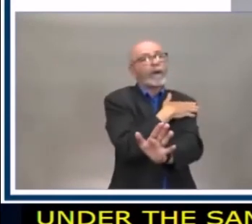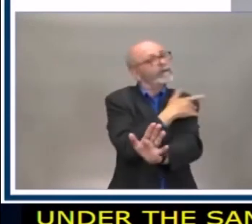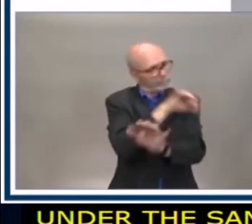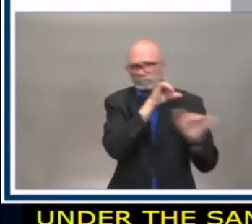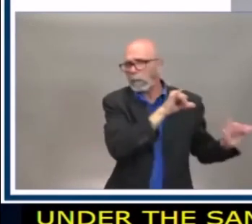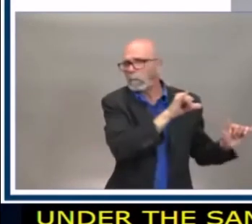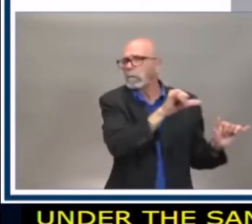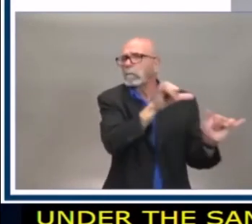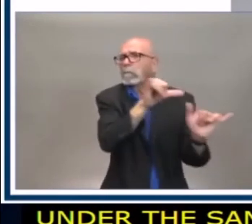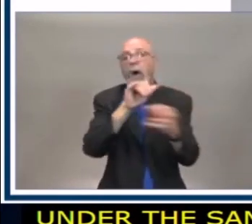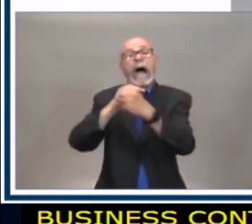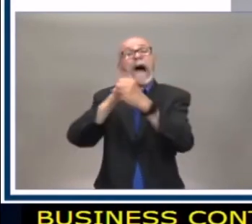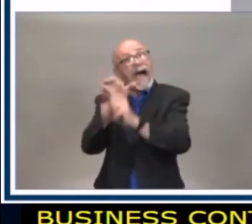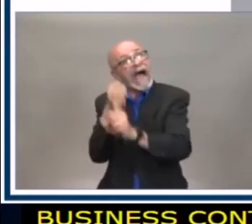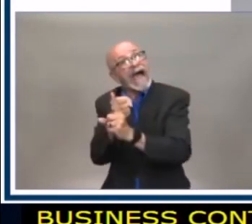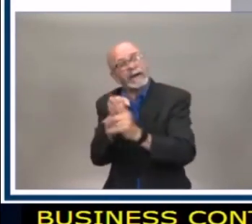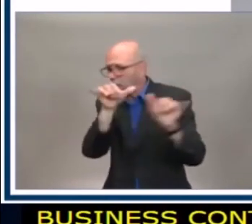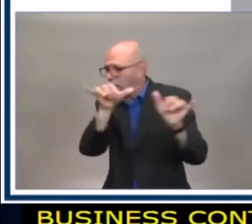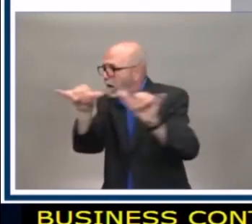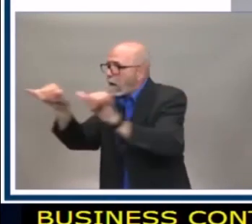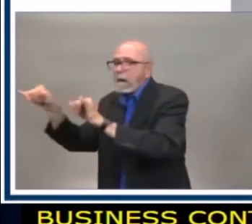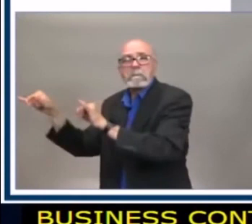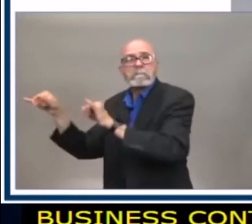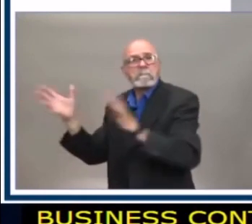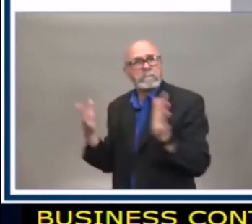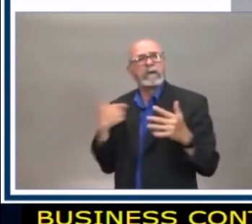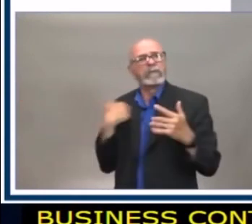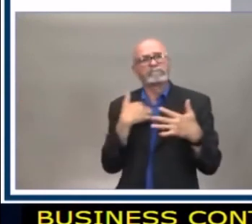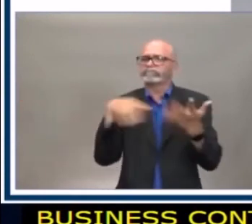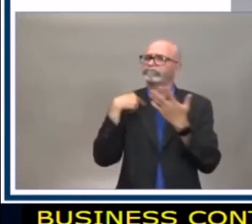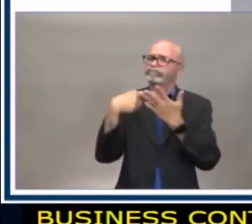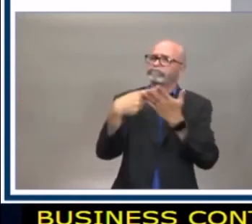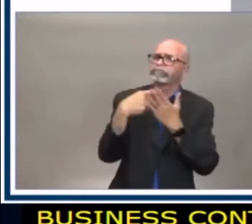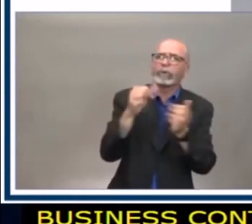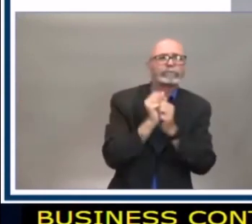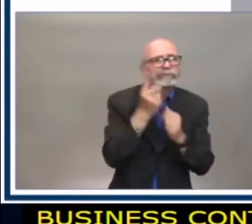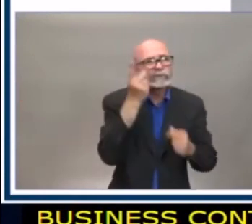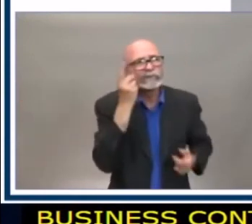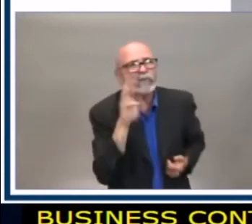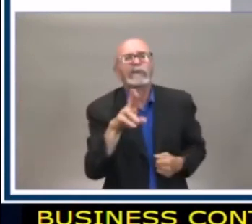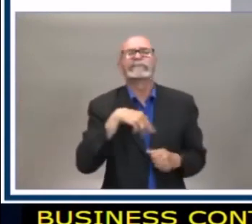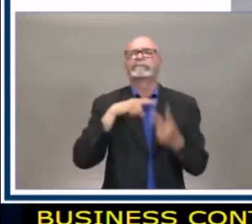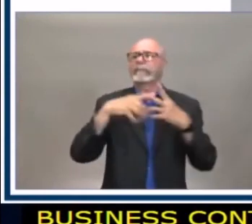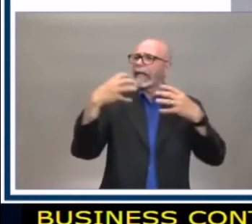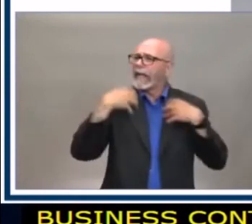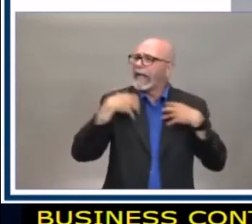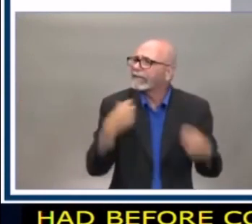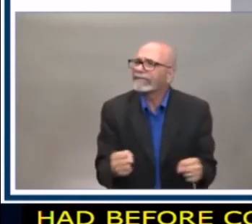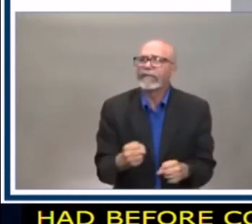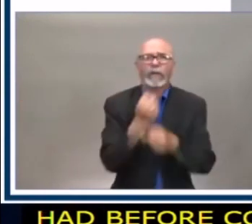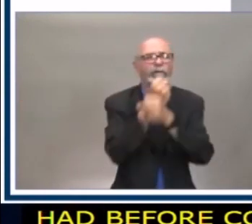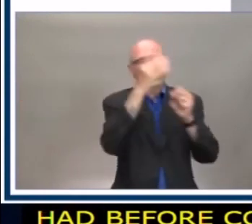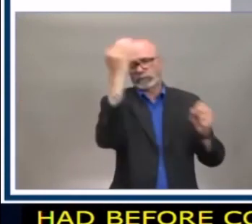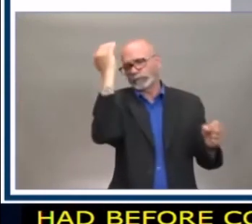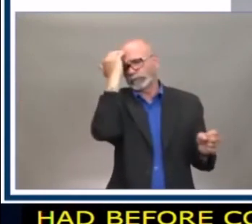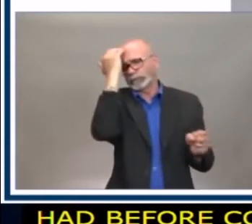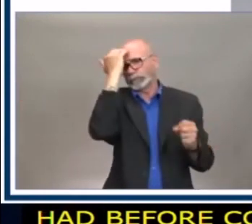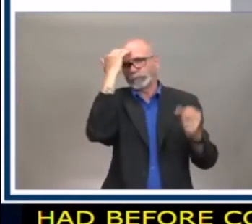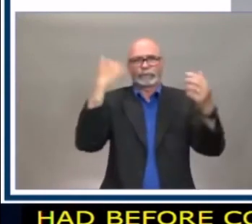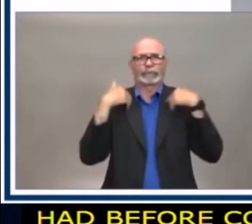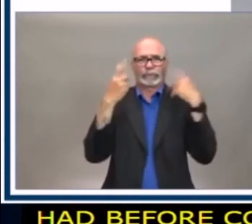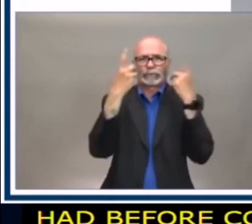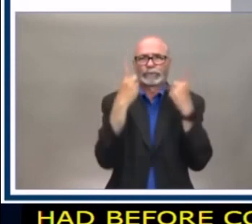my colleagues in the Occupational Health and Safety Division, and they're well aware of their specific